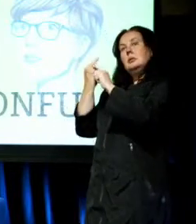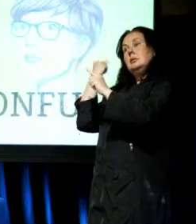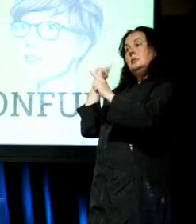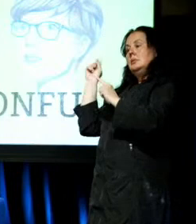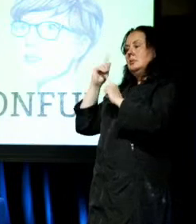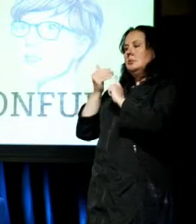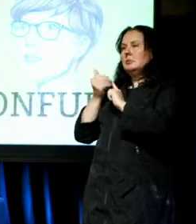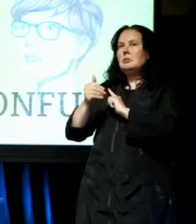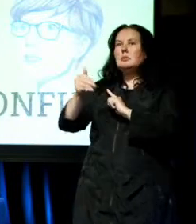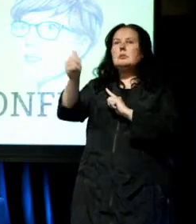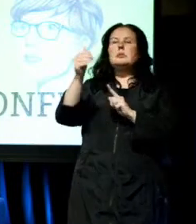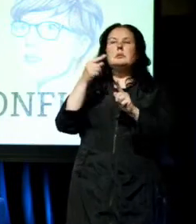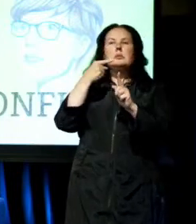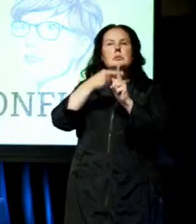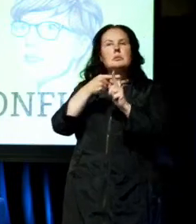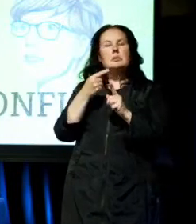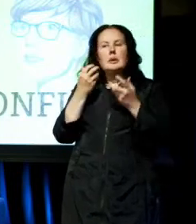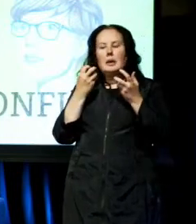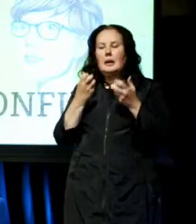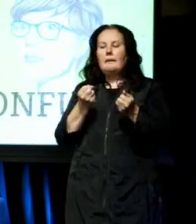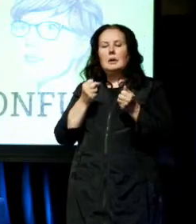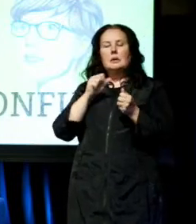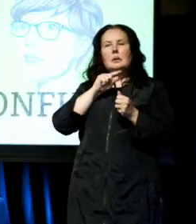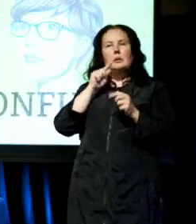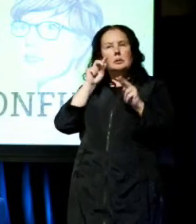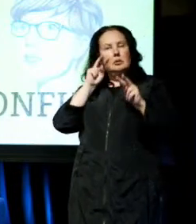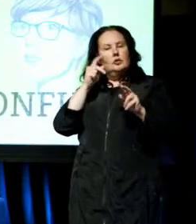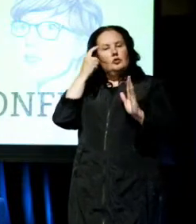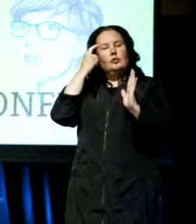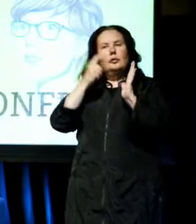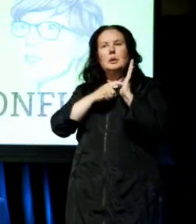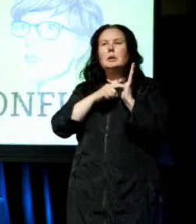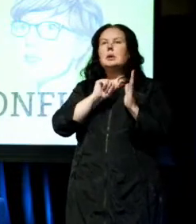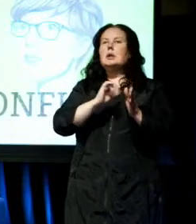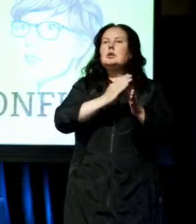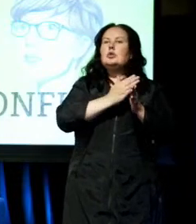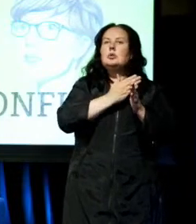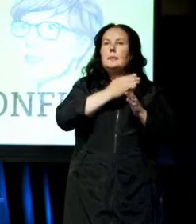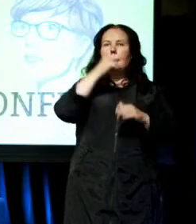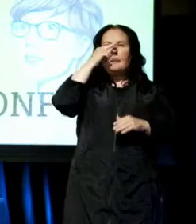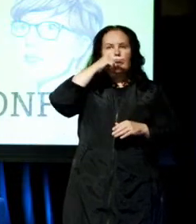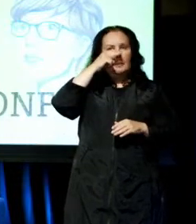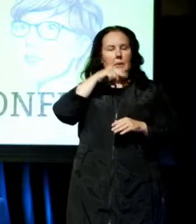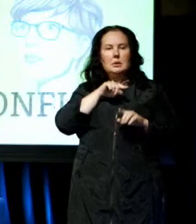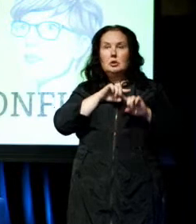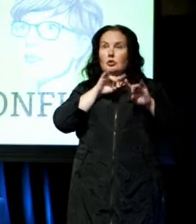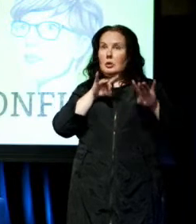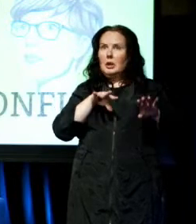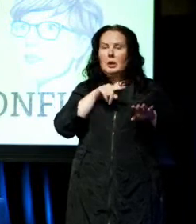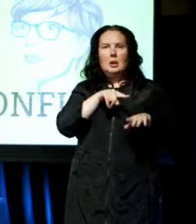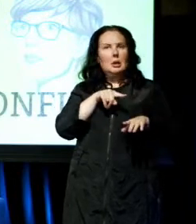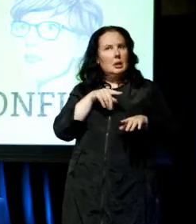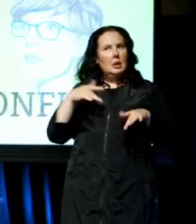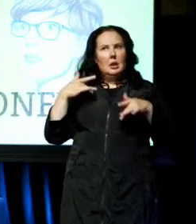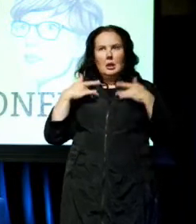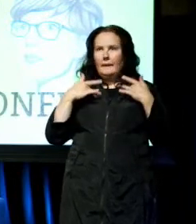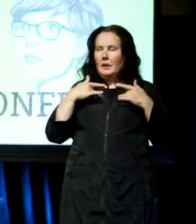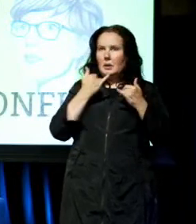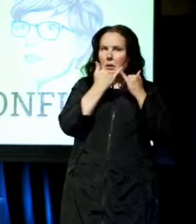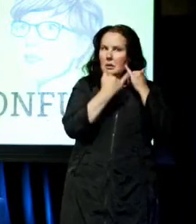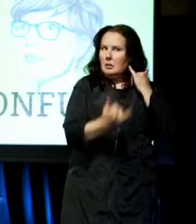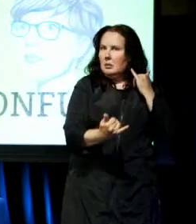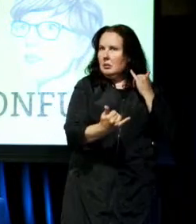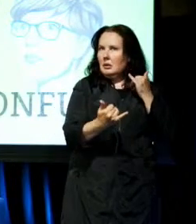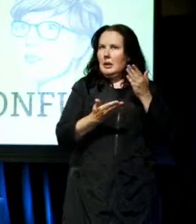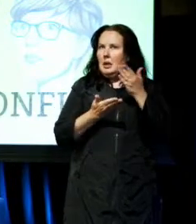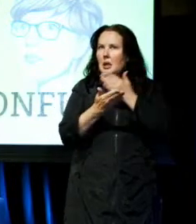rates of disability than the non-Indigenous population, and it makes sense because they live under constant colonial violence. And as we are still